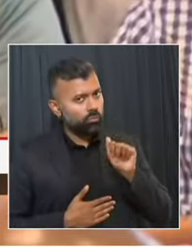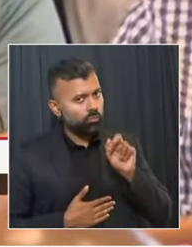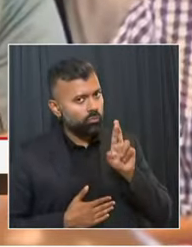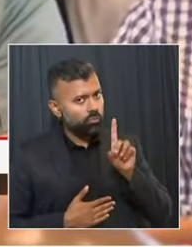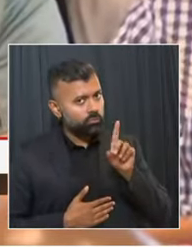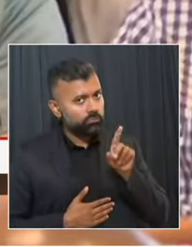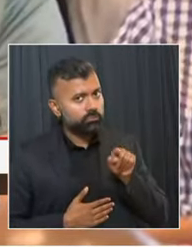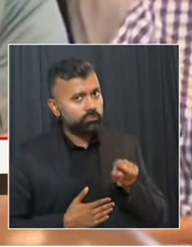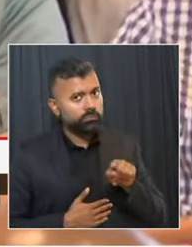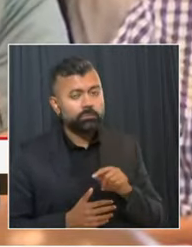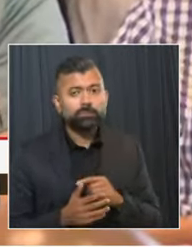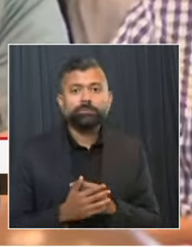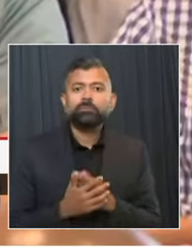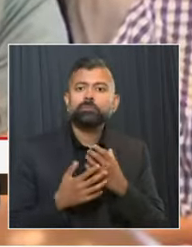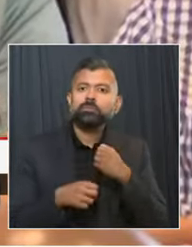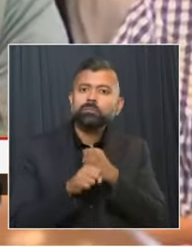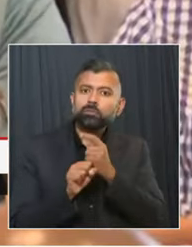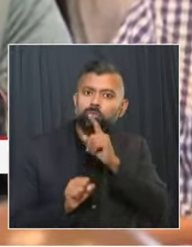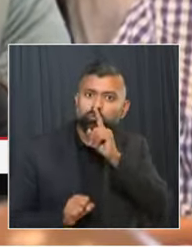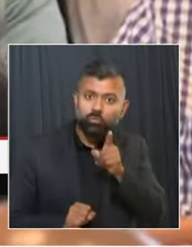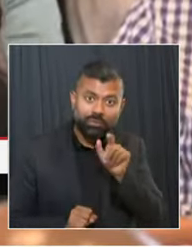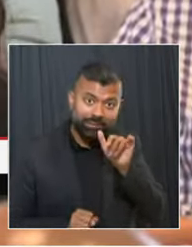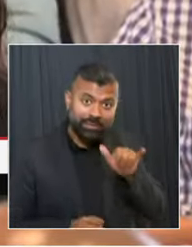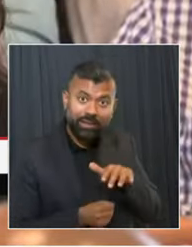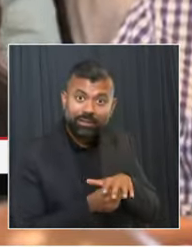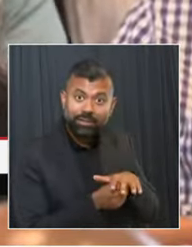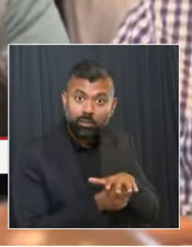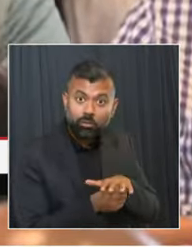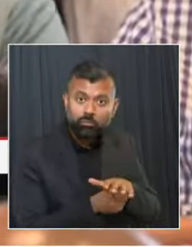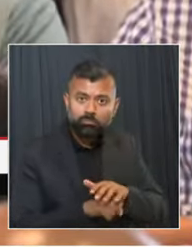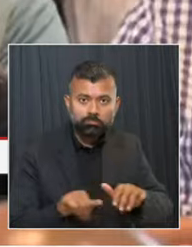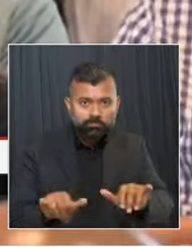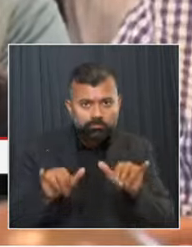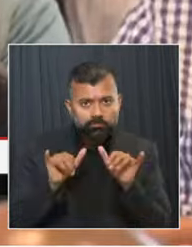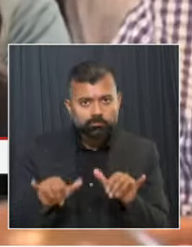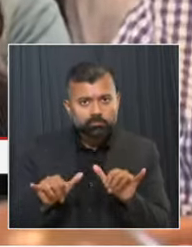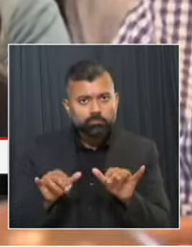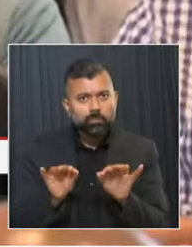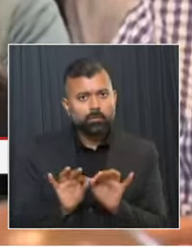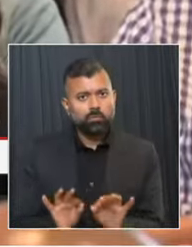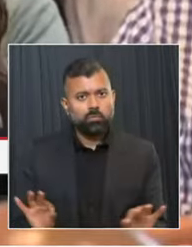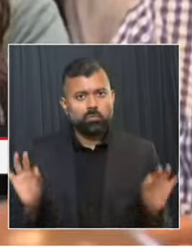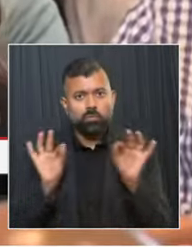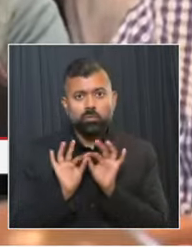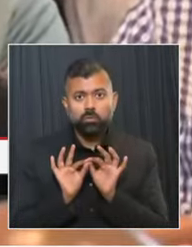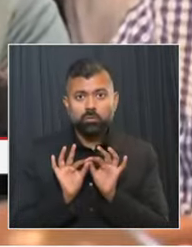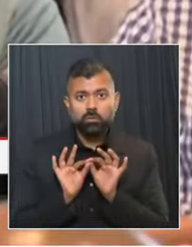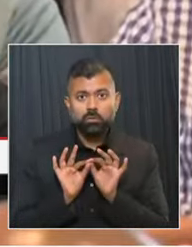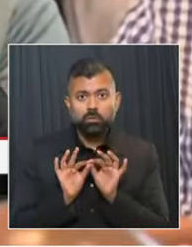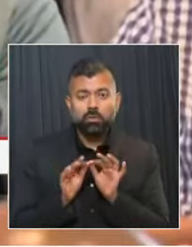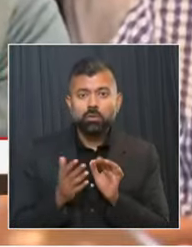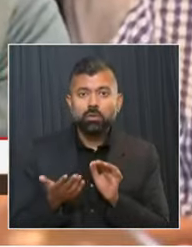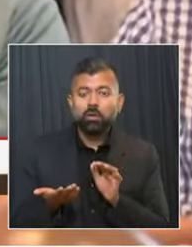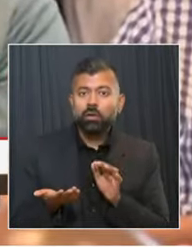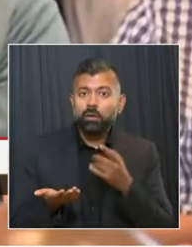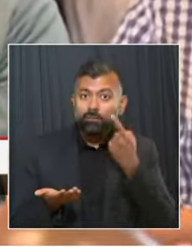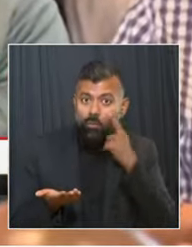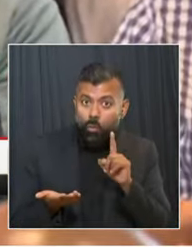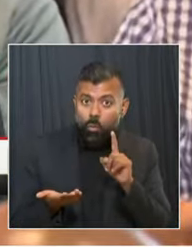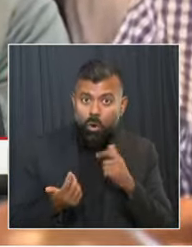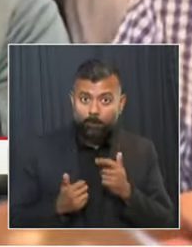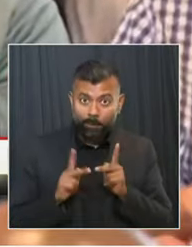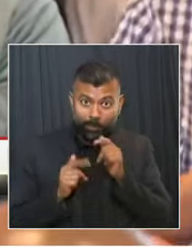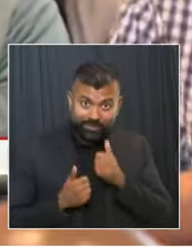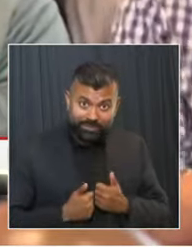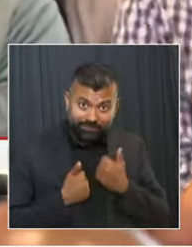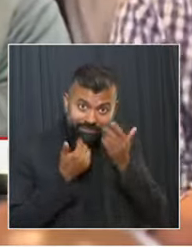be maintained. It is extremely important for our residents, our families, and our tourists to make sure that they can move